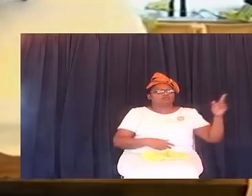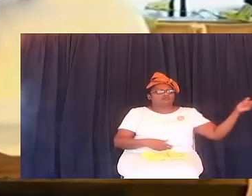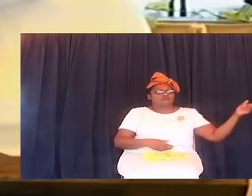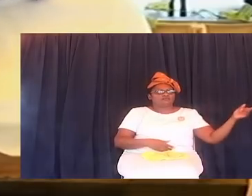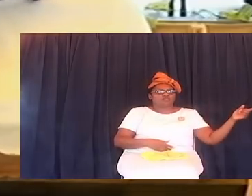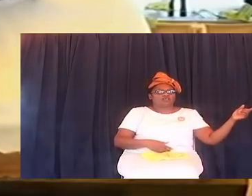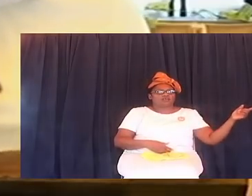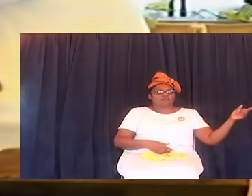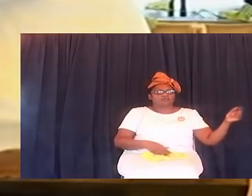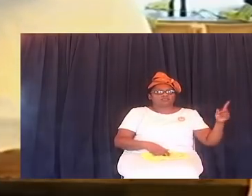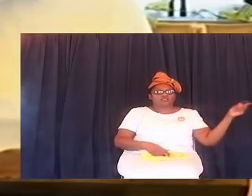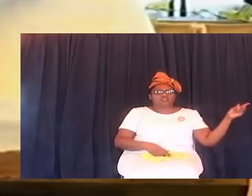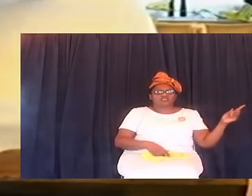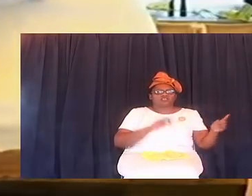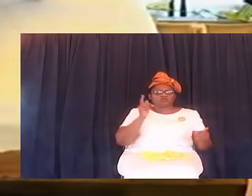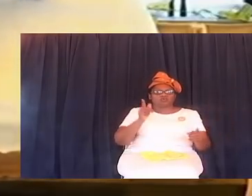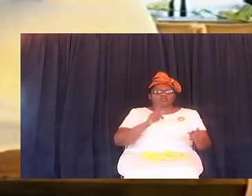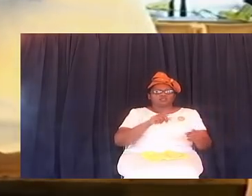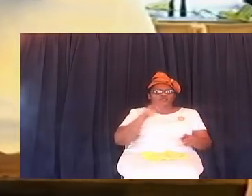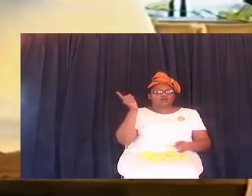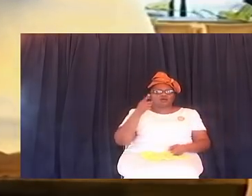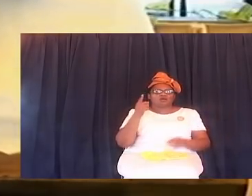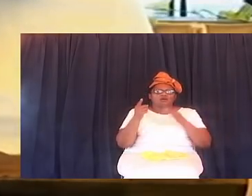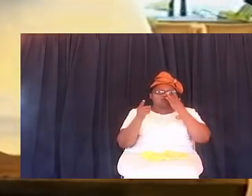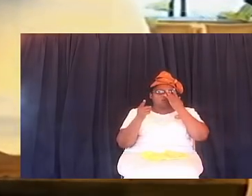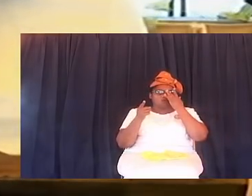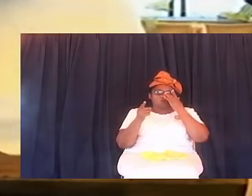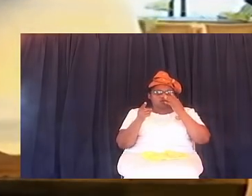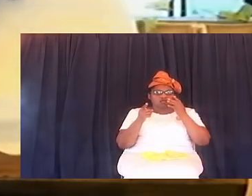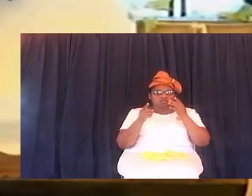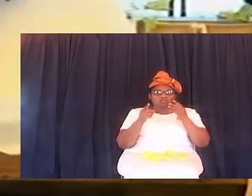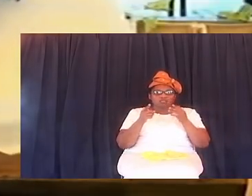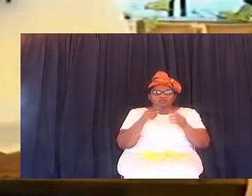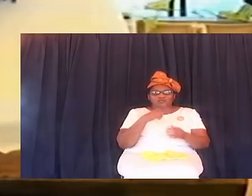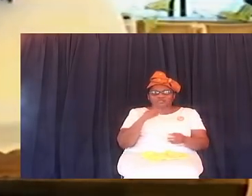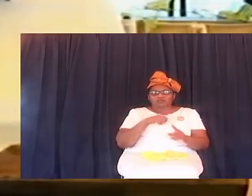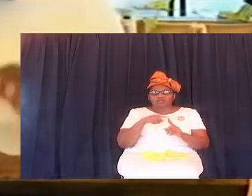She will always quote, when she was at